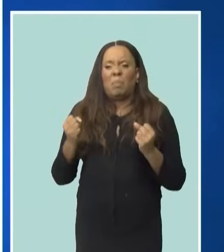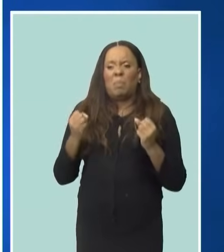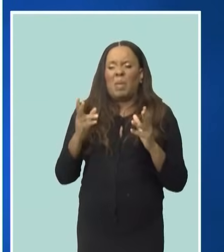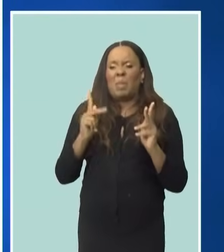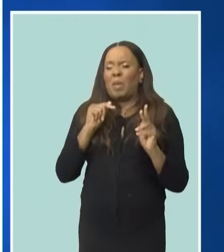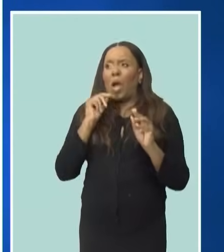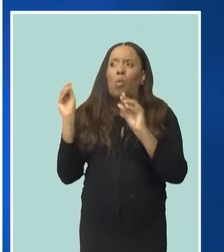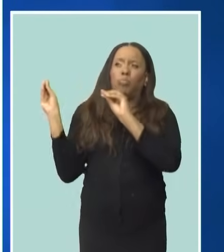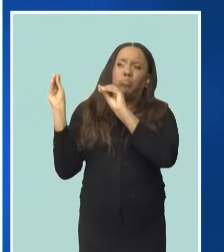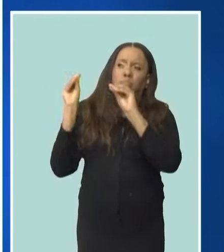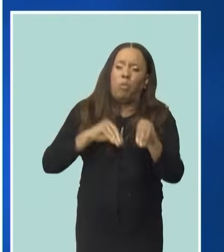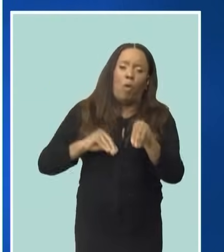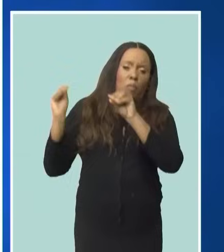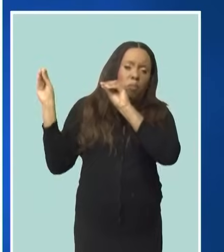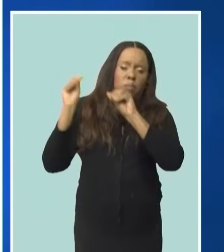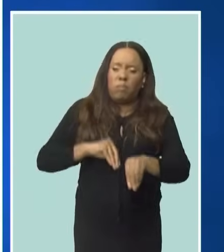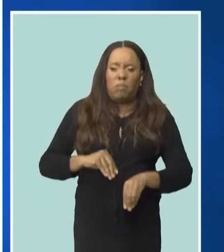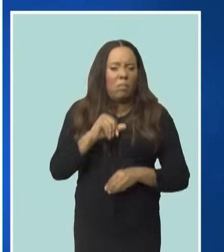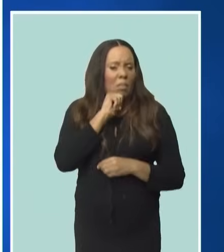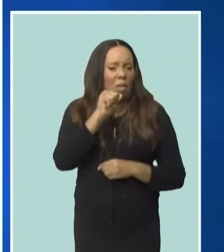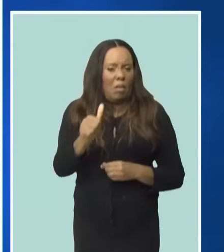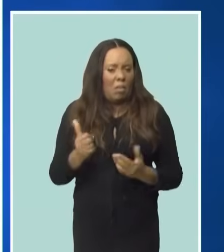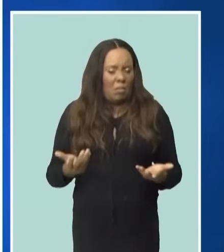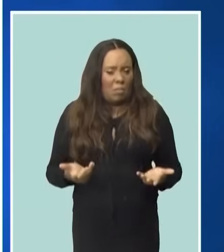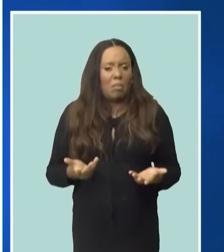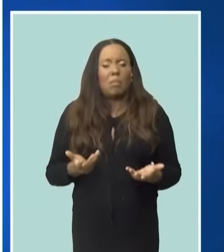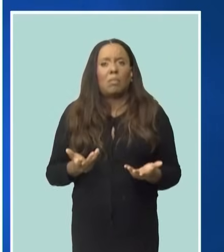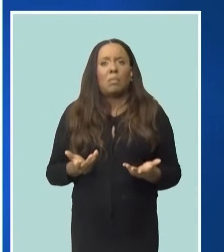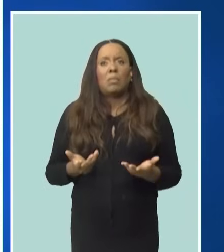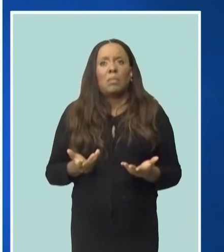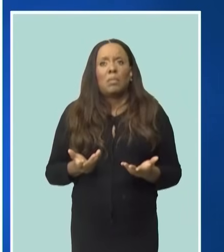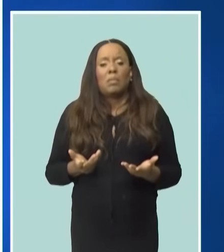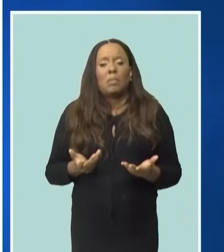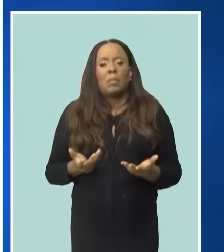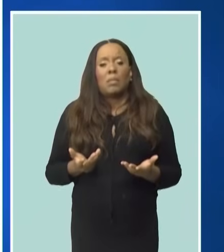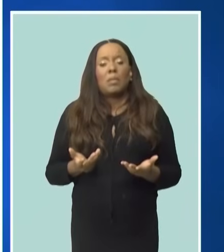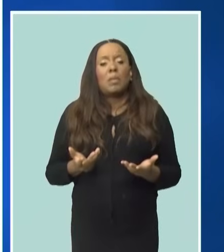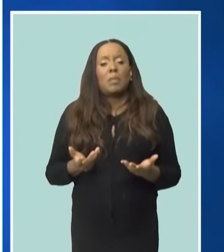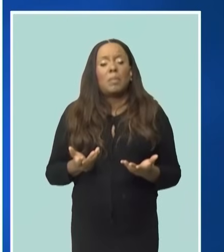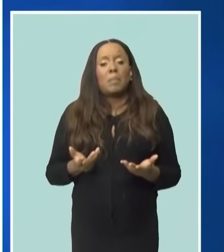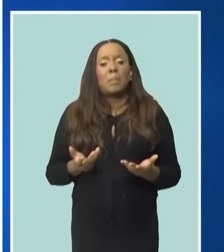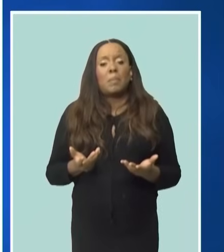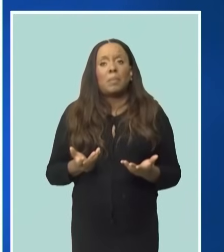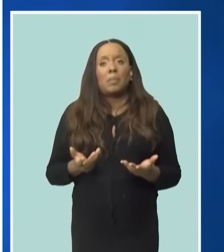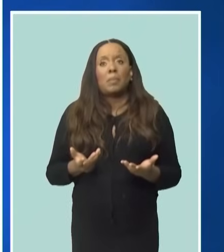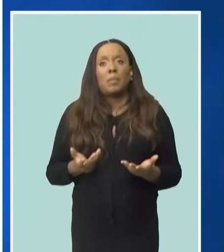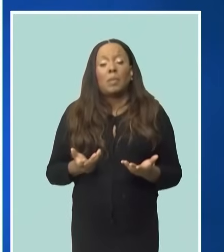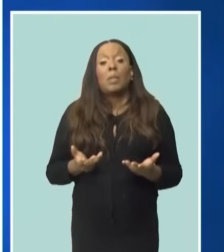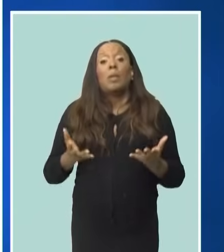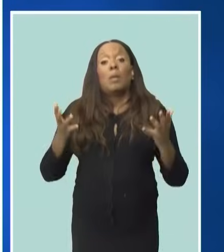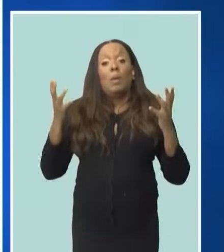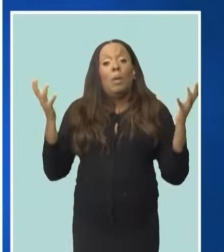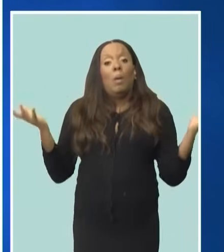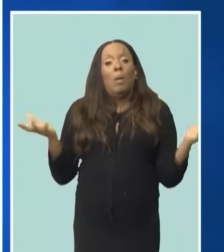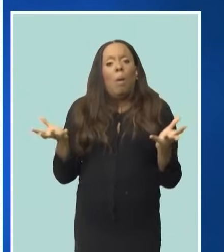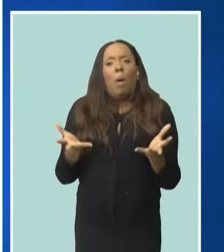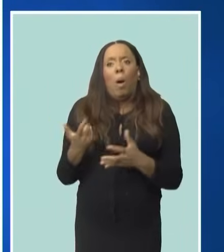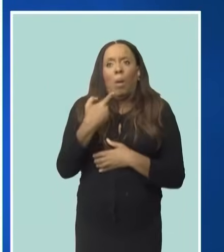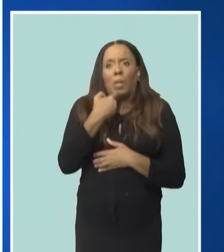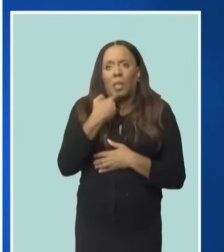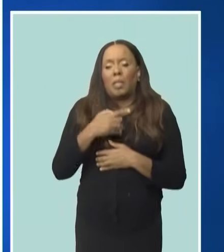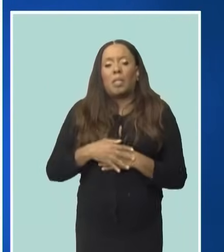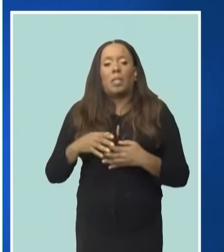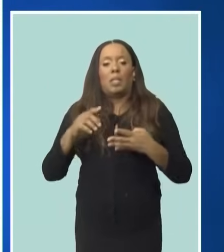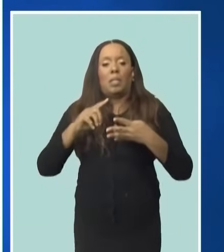expect. We have not had it, and it pretty much exists now. What we are now saying is that in relation to